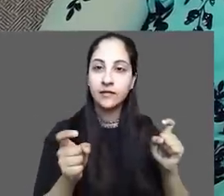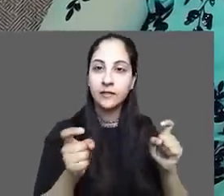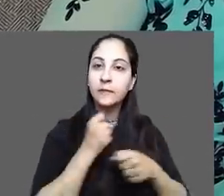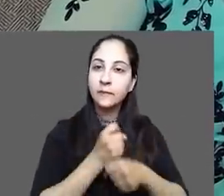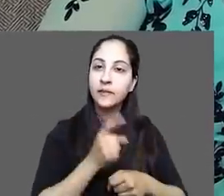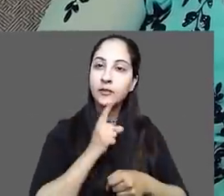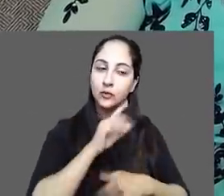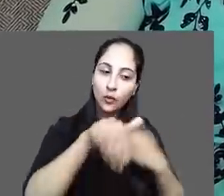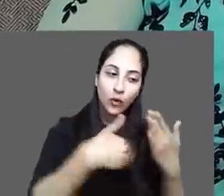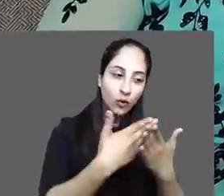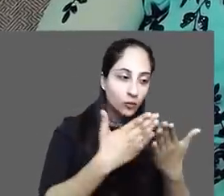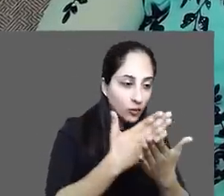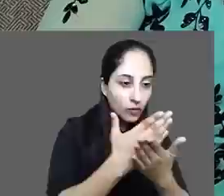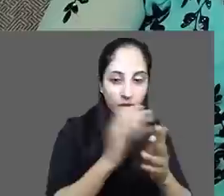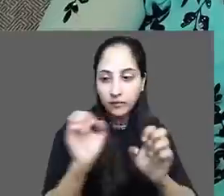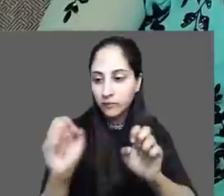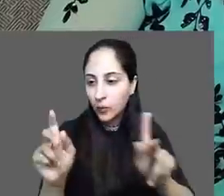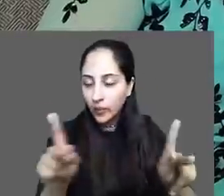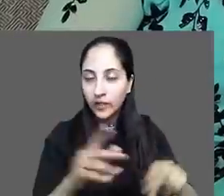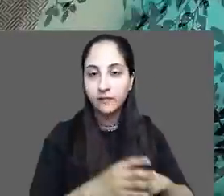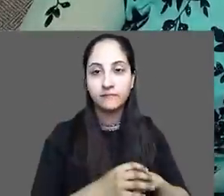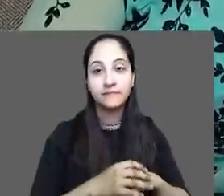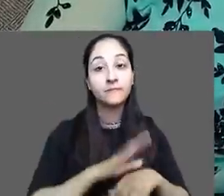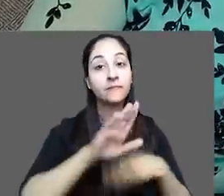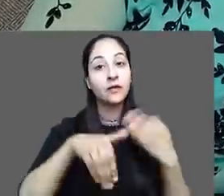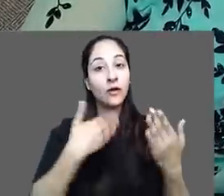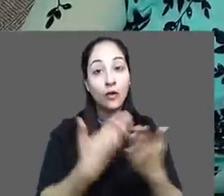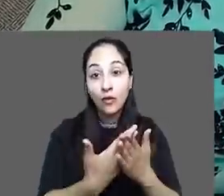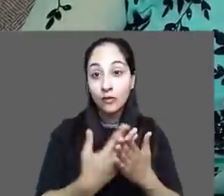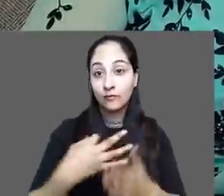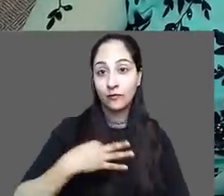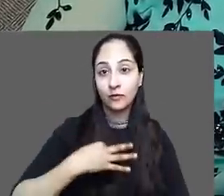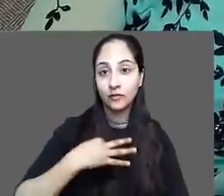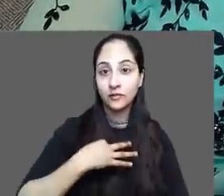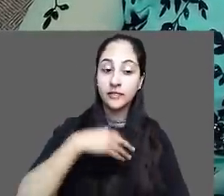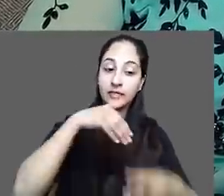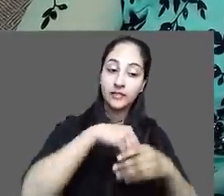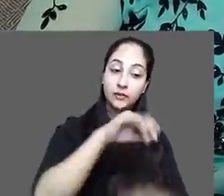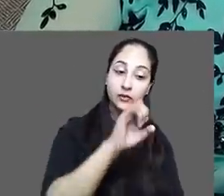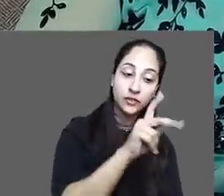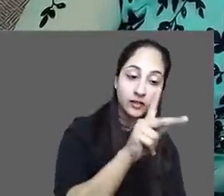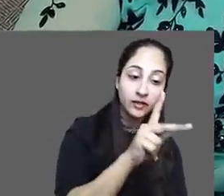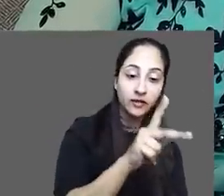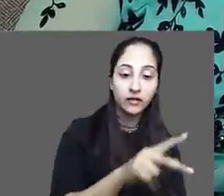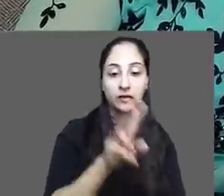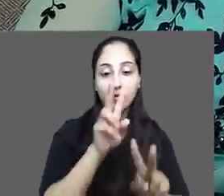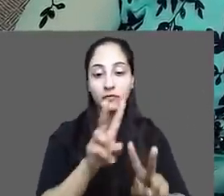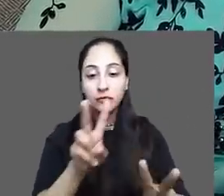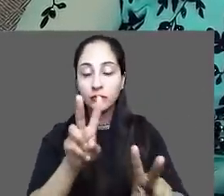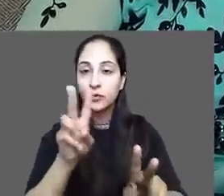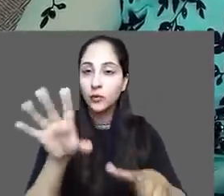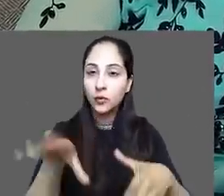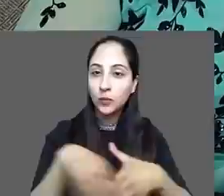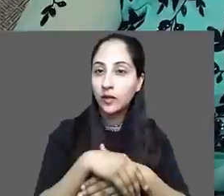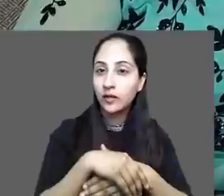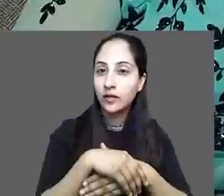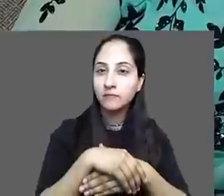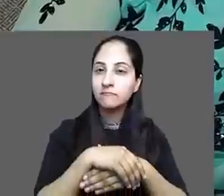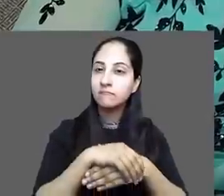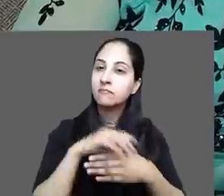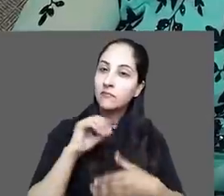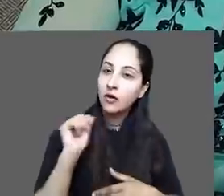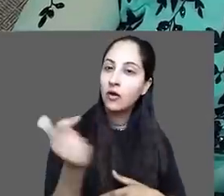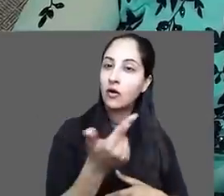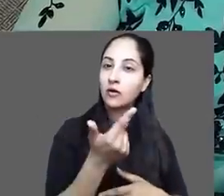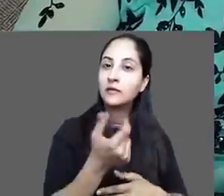giving one's time for the benefit of others. But all our volunteers, whether they are in Jamaat Khana, at a funeral,